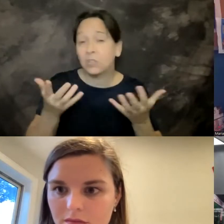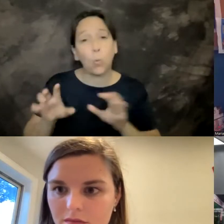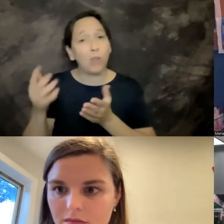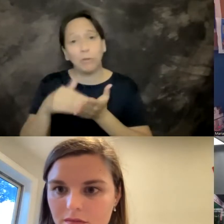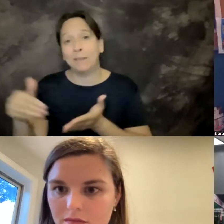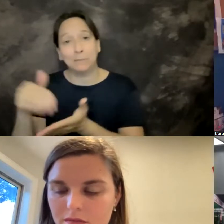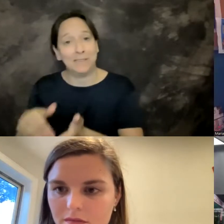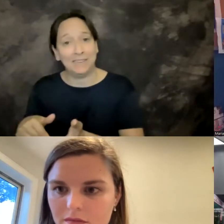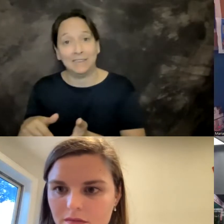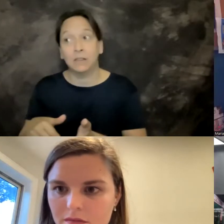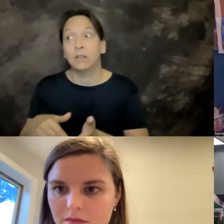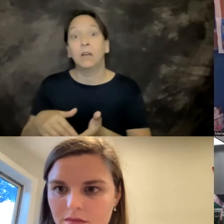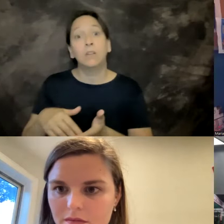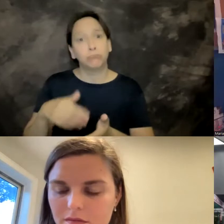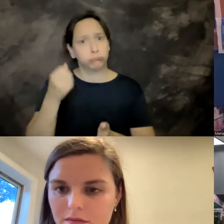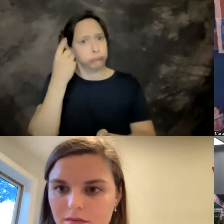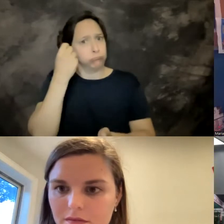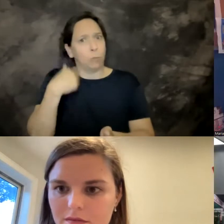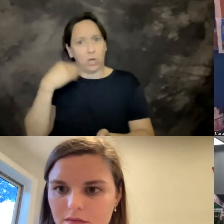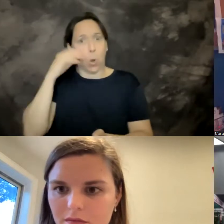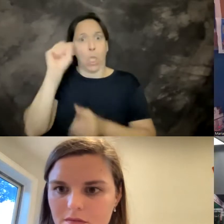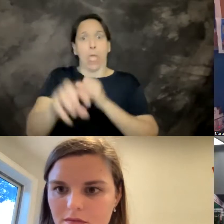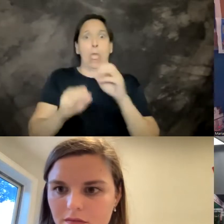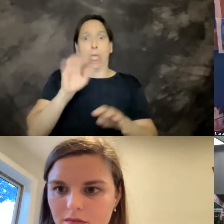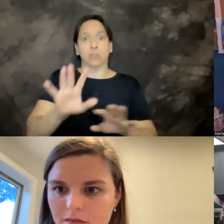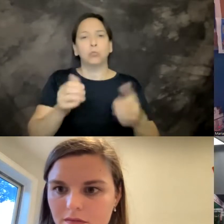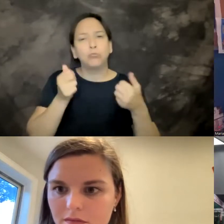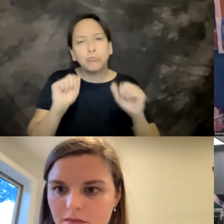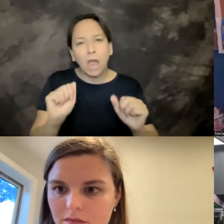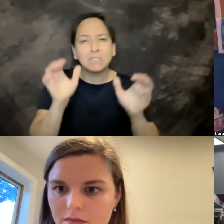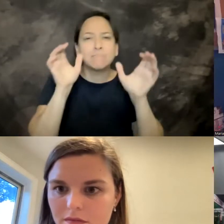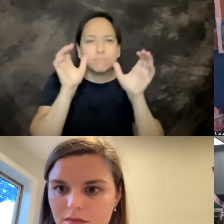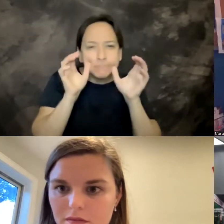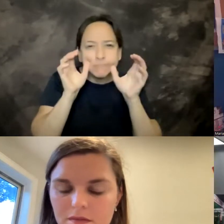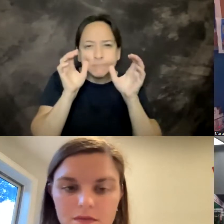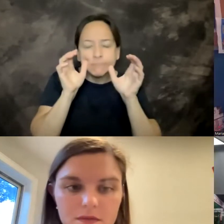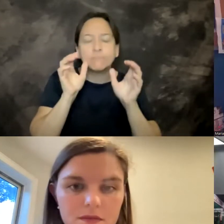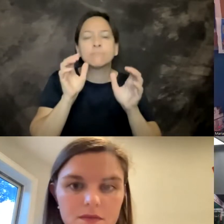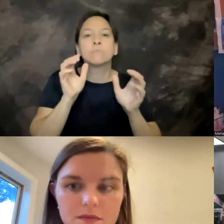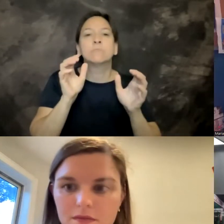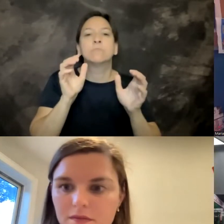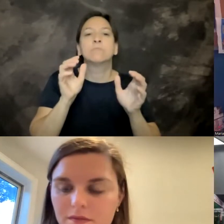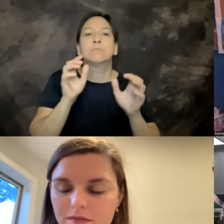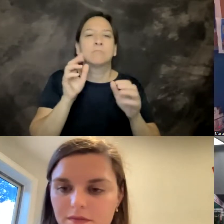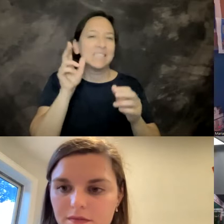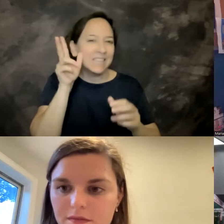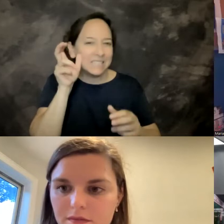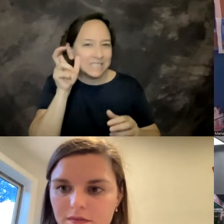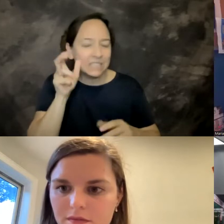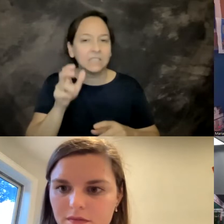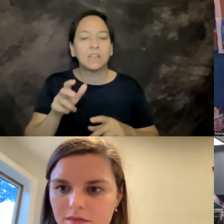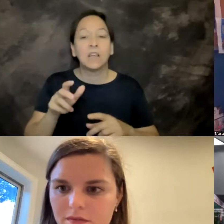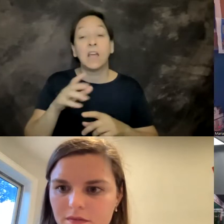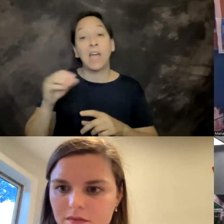information that we're throwing at you right now. I'm gonna ask City of Boston staff and the MBTA staff to continue